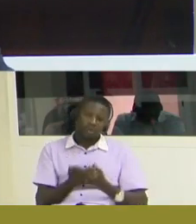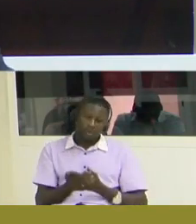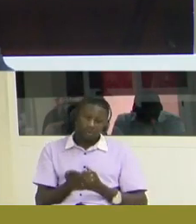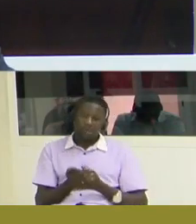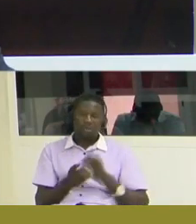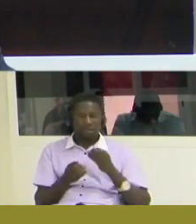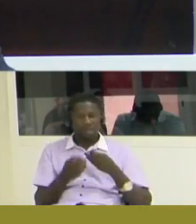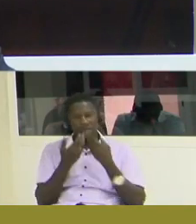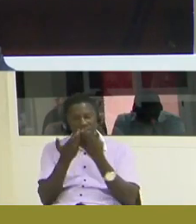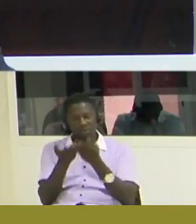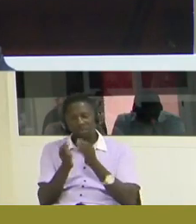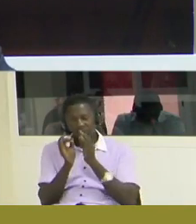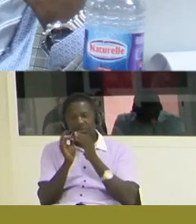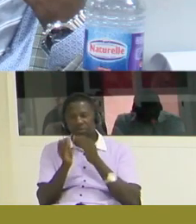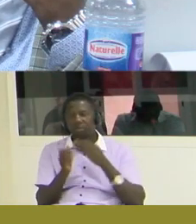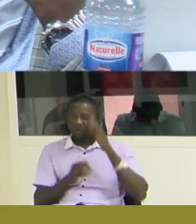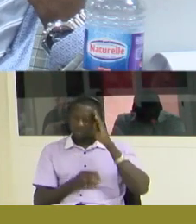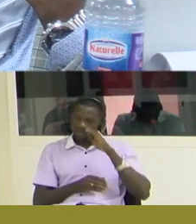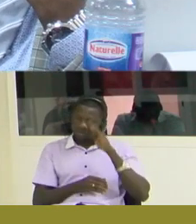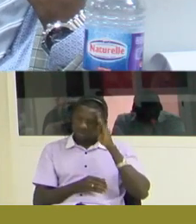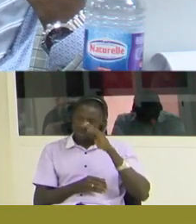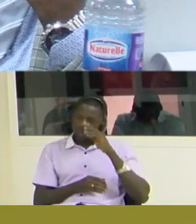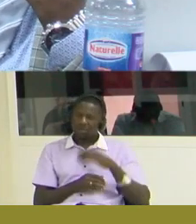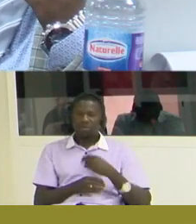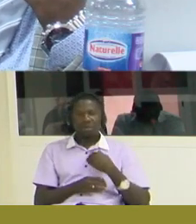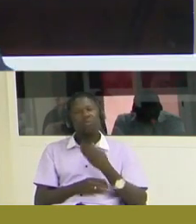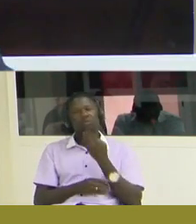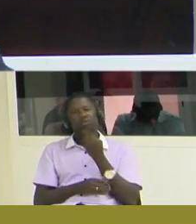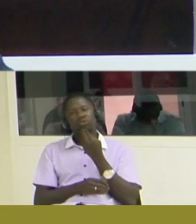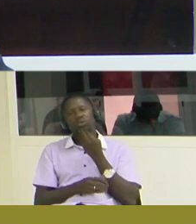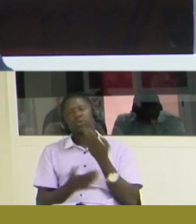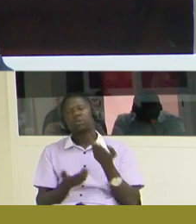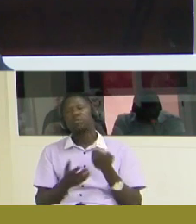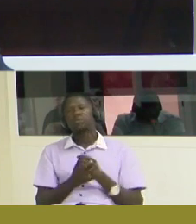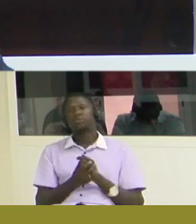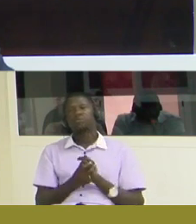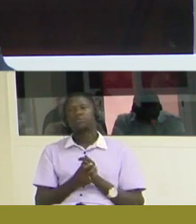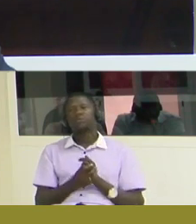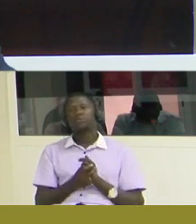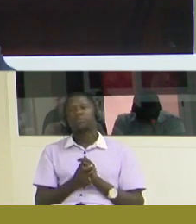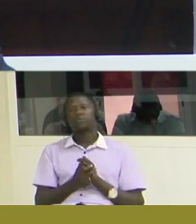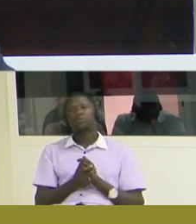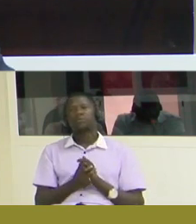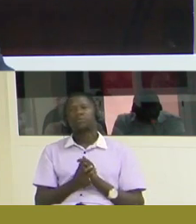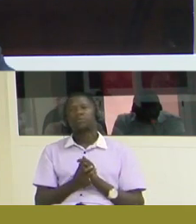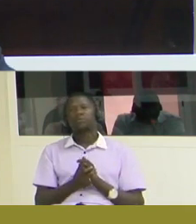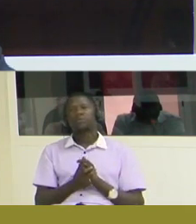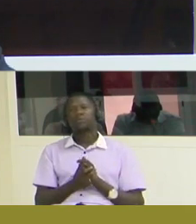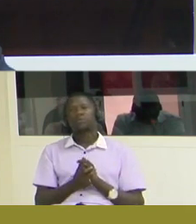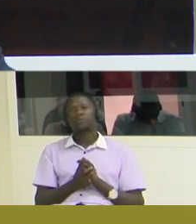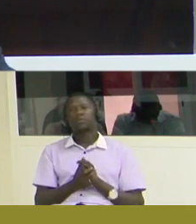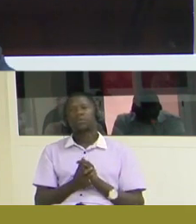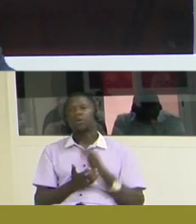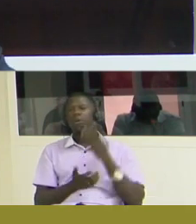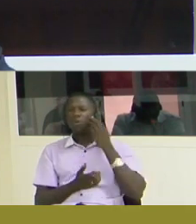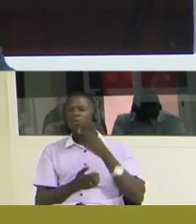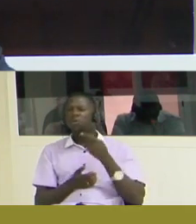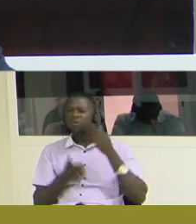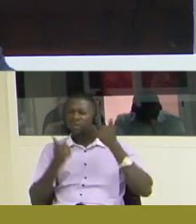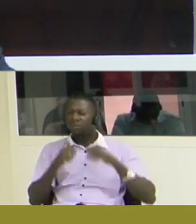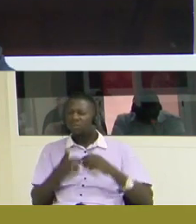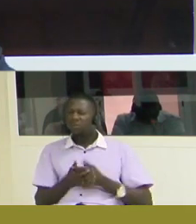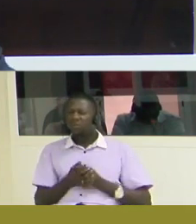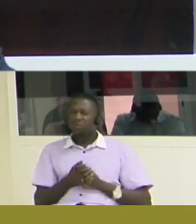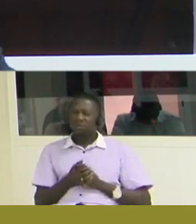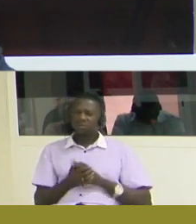sorry when was this this was I cannot remember the year but it must